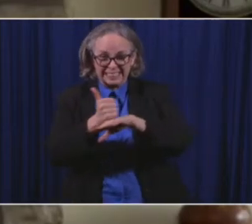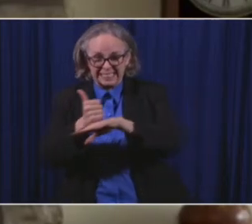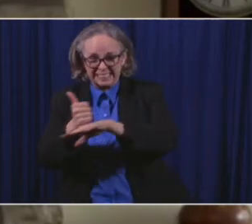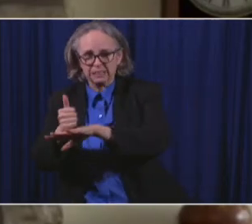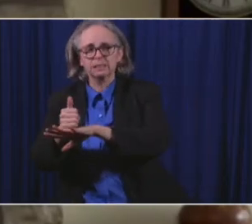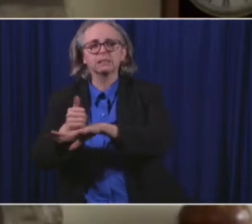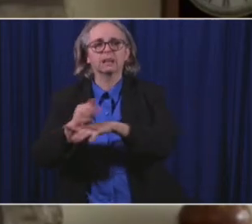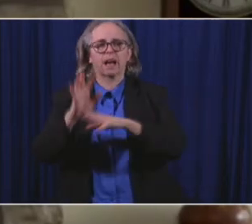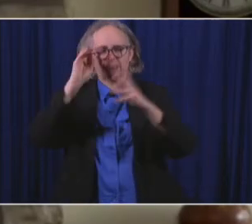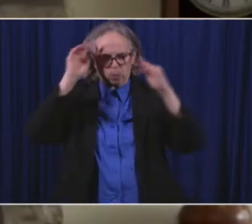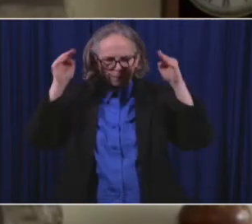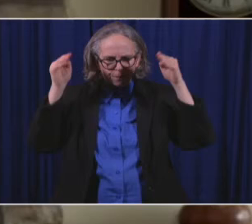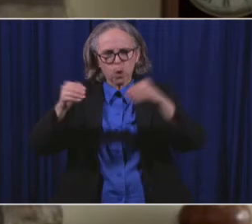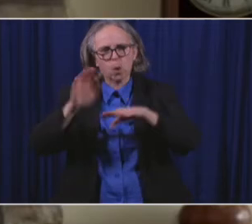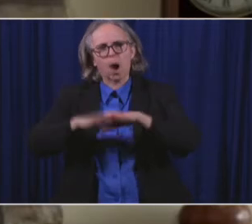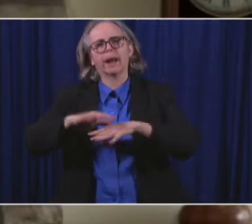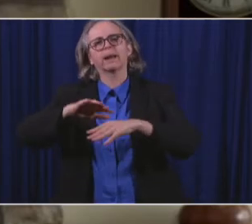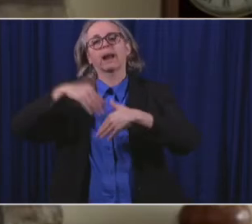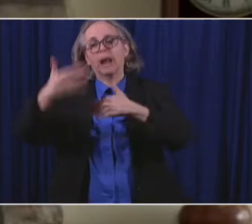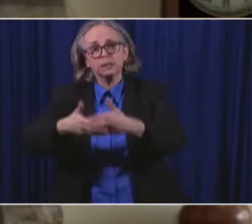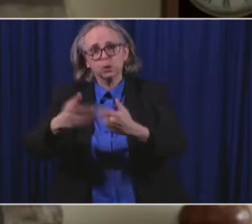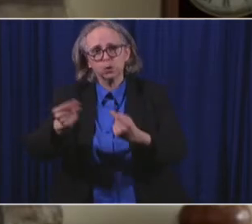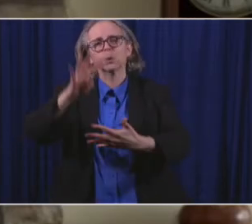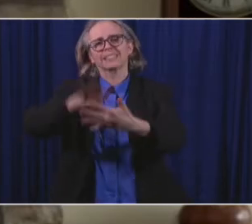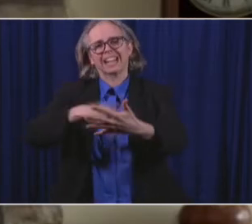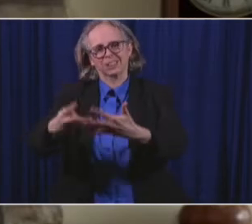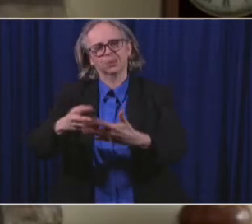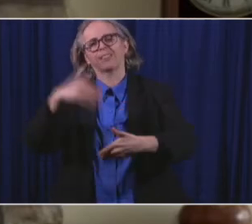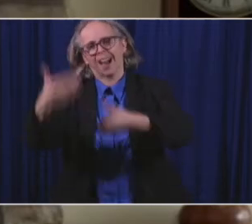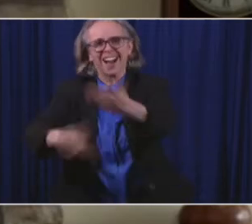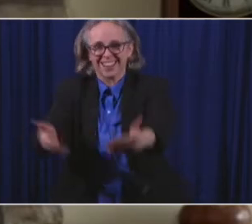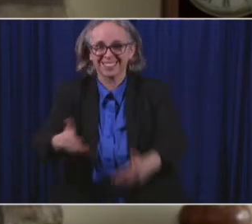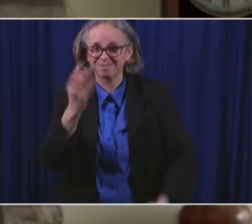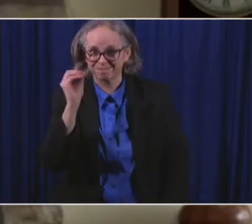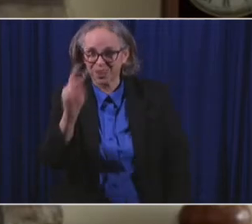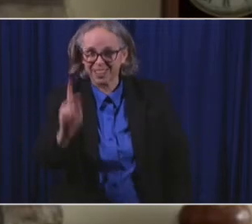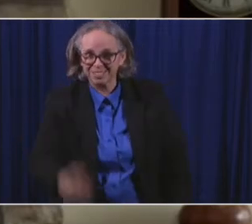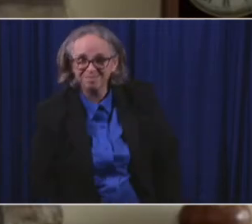Next question is from Shane Stegmiller at Hannah News Service.